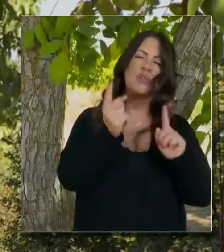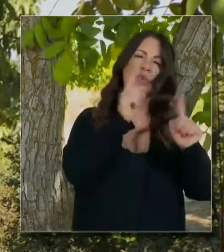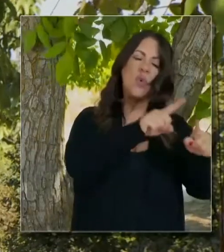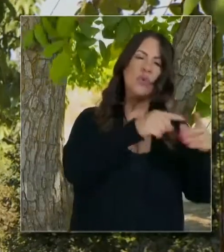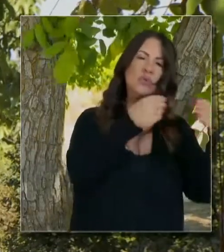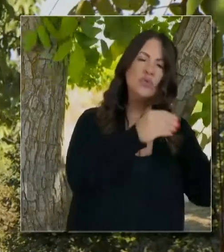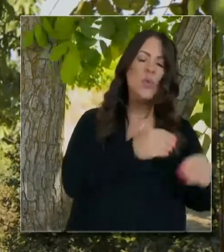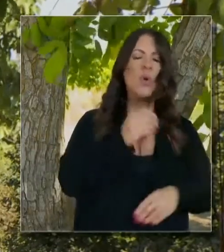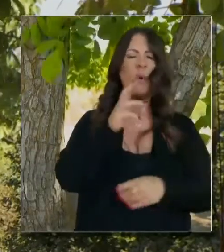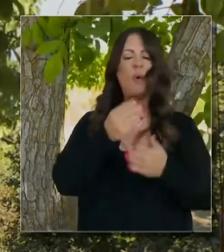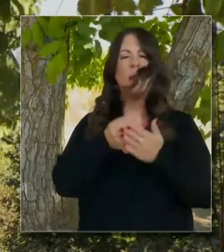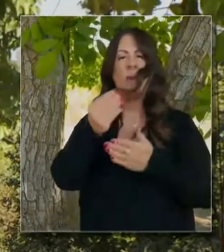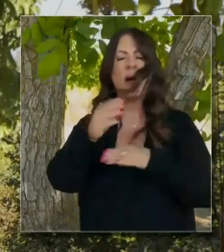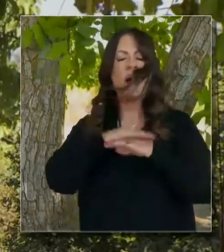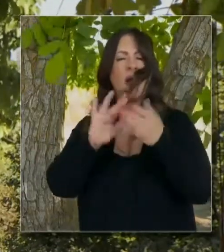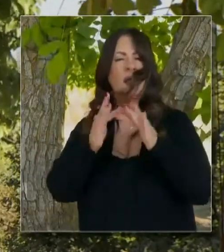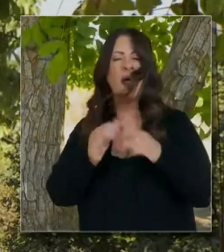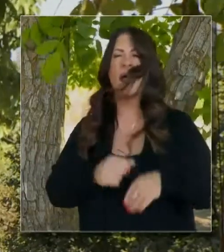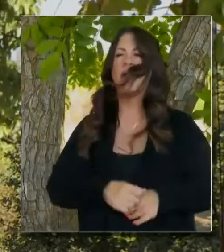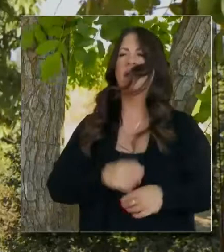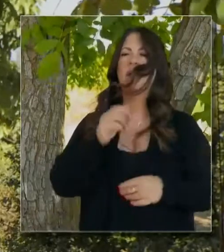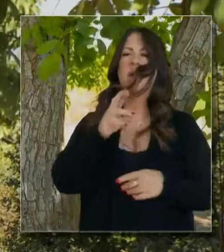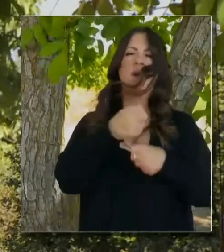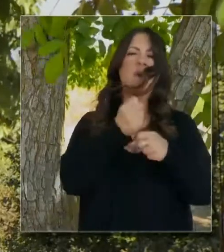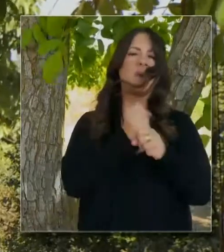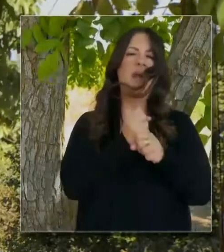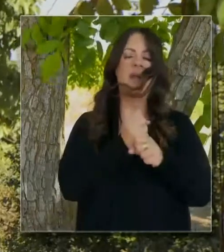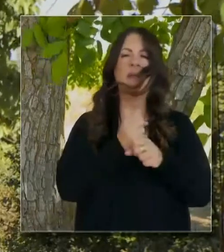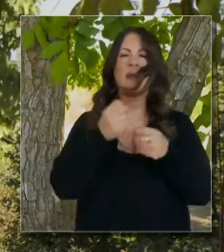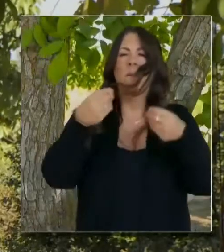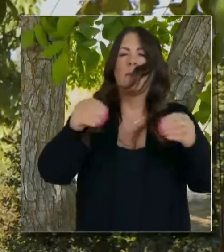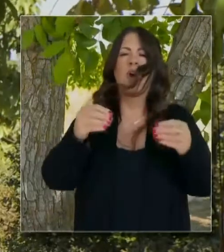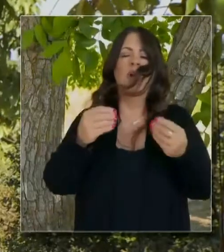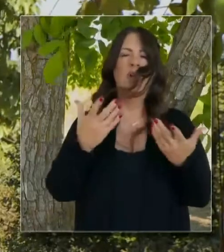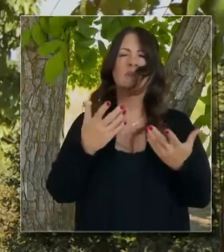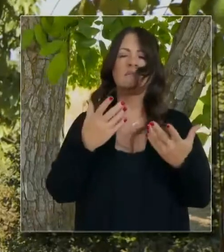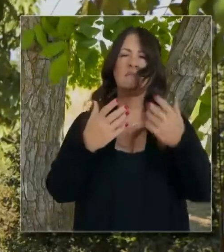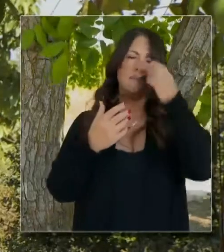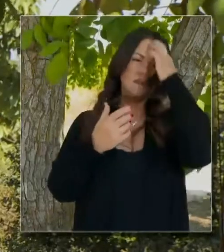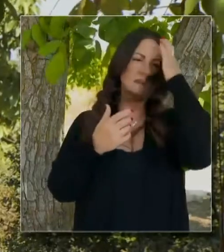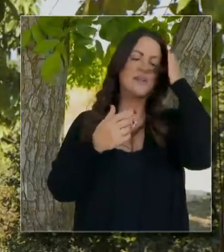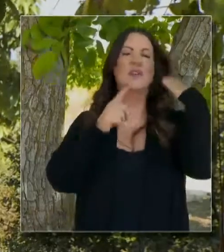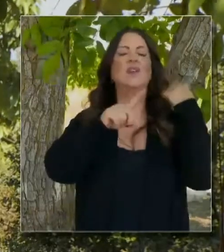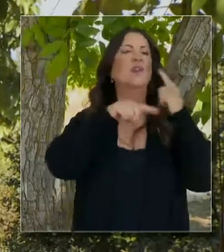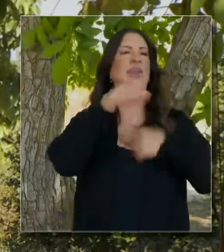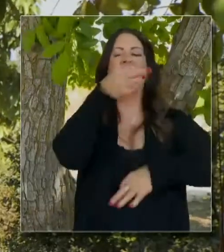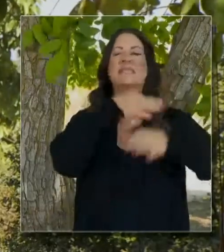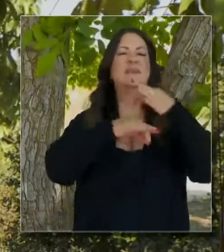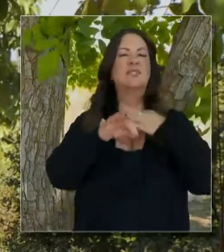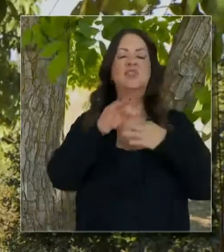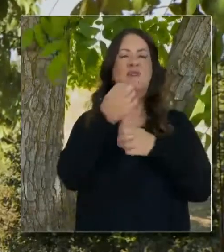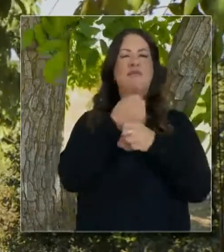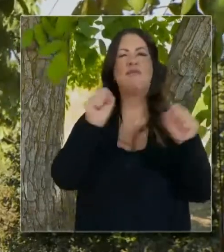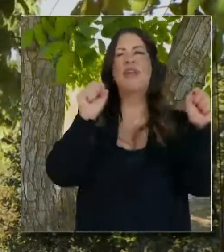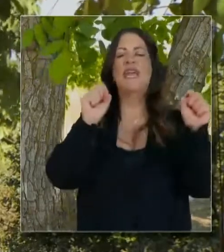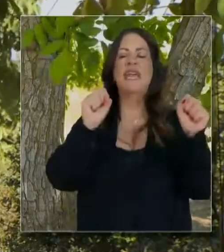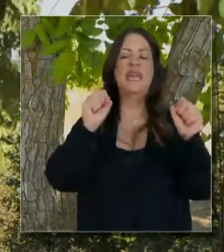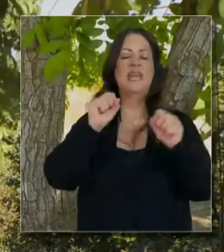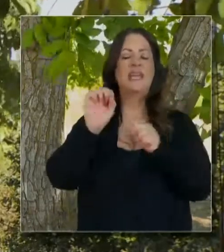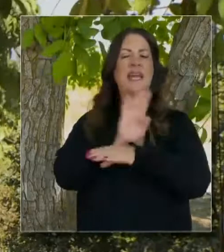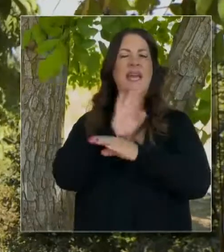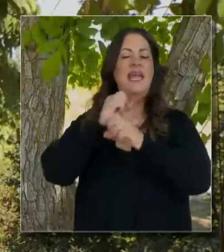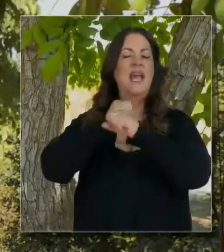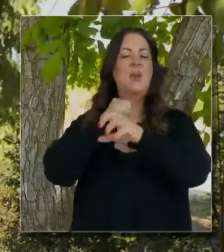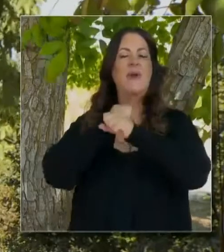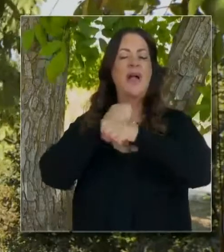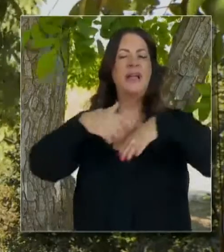of choice do you want to incentivize by creating a market? There's no substitute for free enterprise creating markets and incentivizing